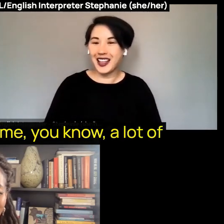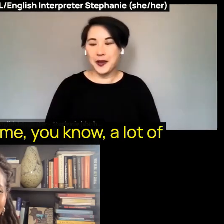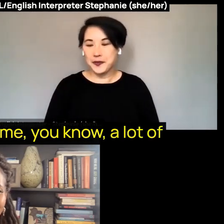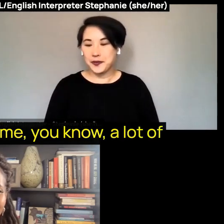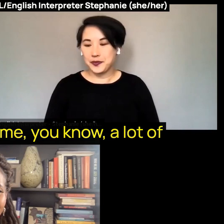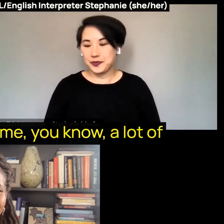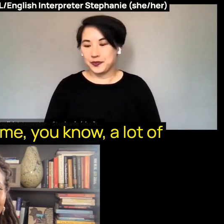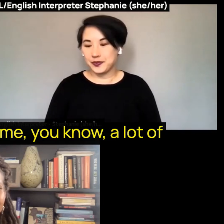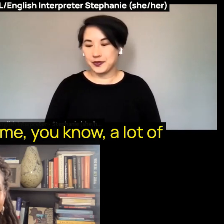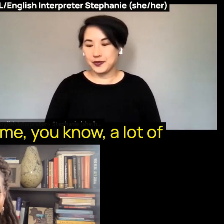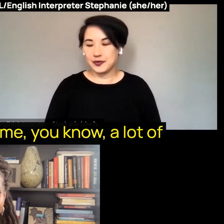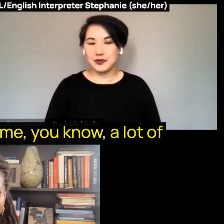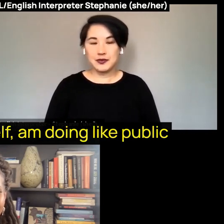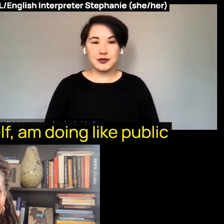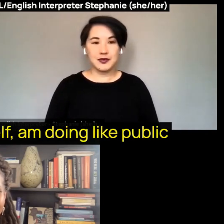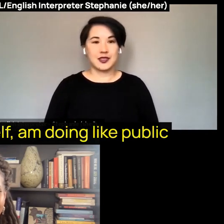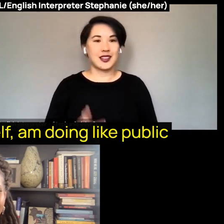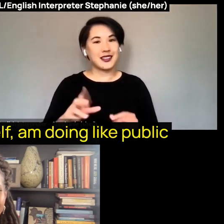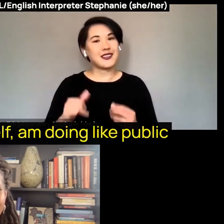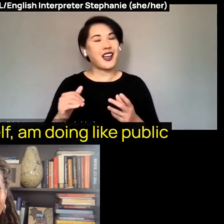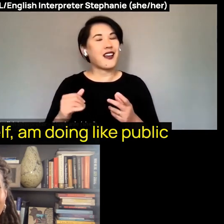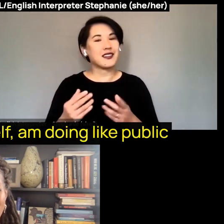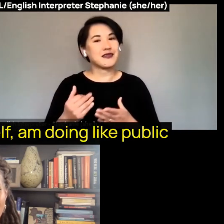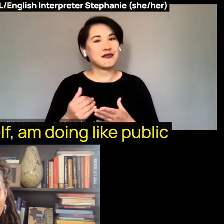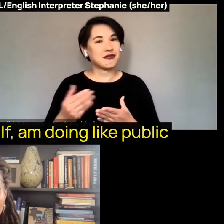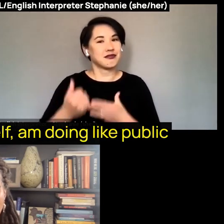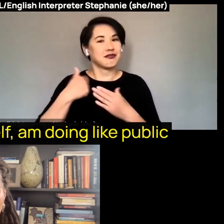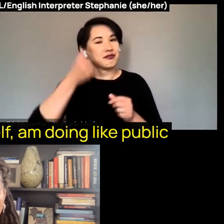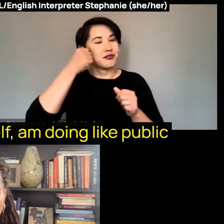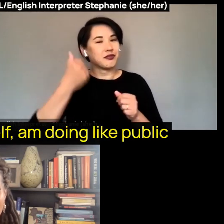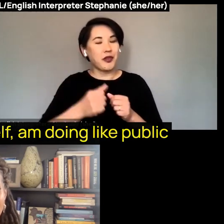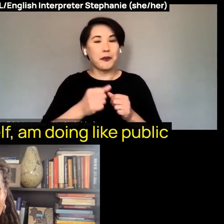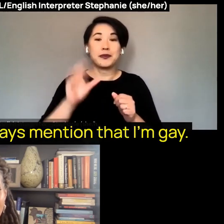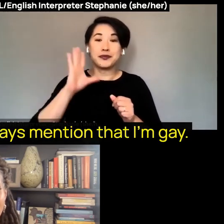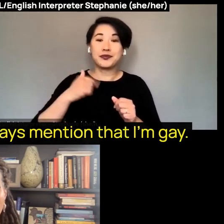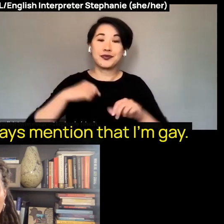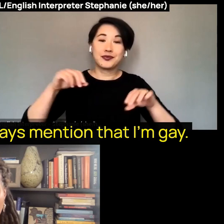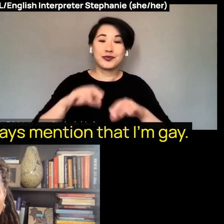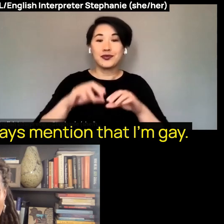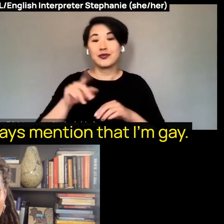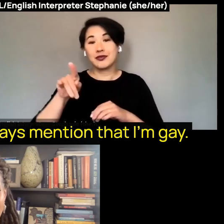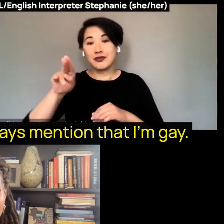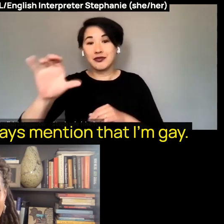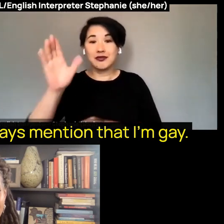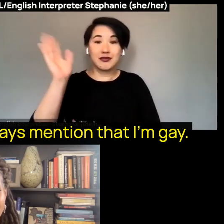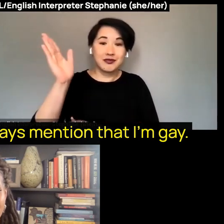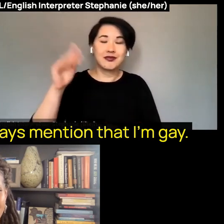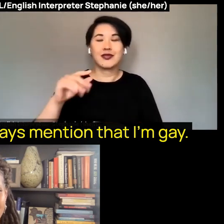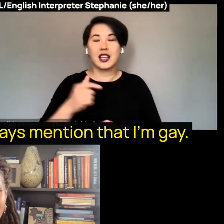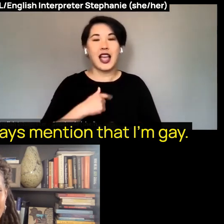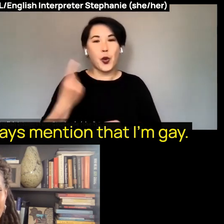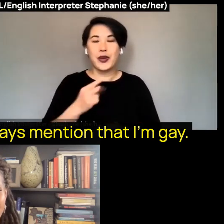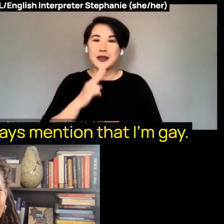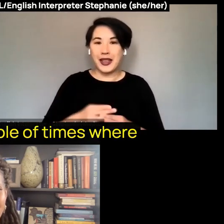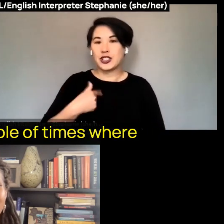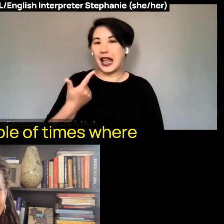It is bringing up for me, you know, a lot of times when I myself am doing like public speaking engagements, I always mention that I'm